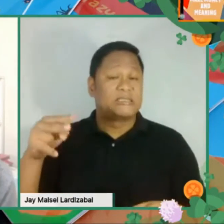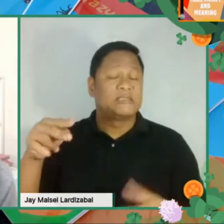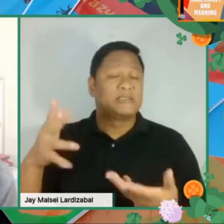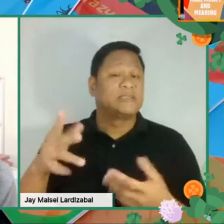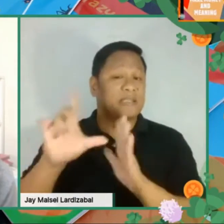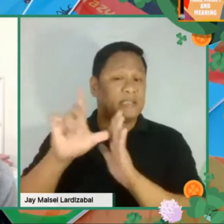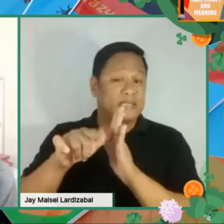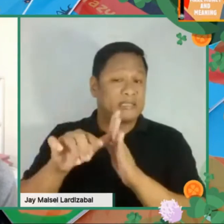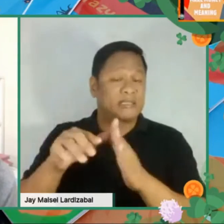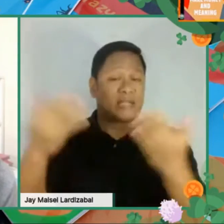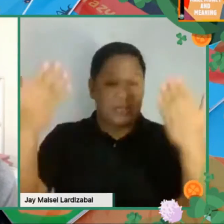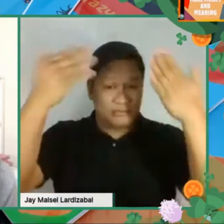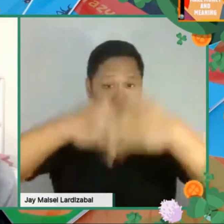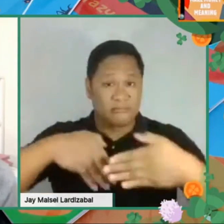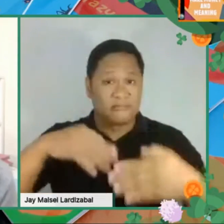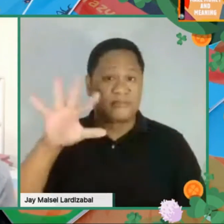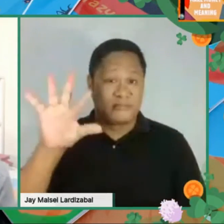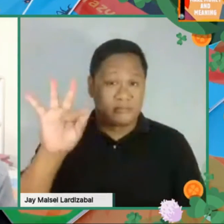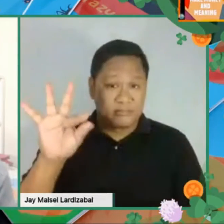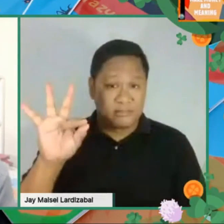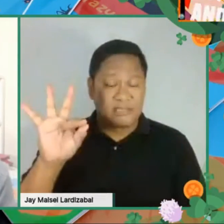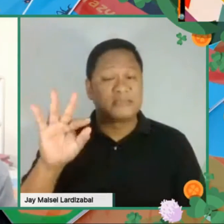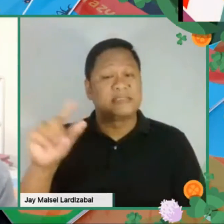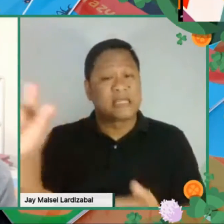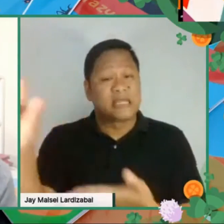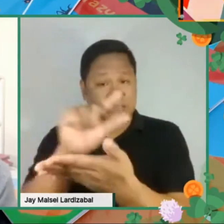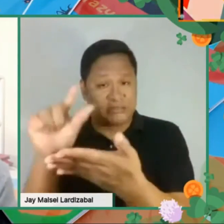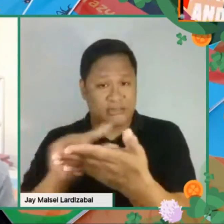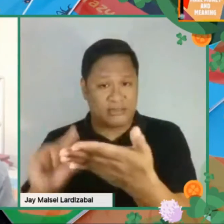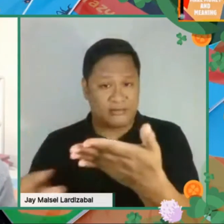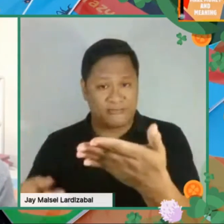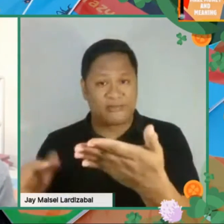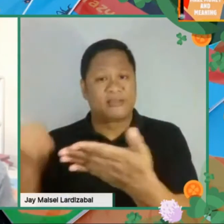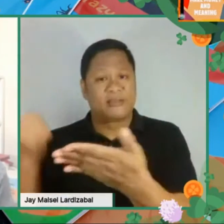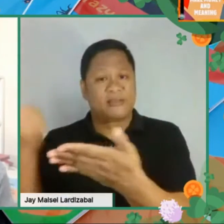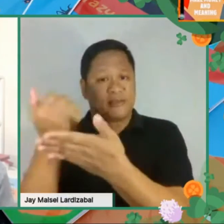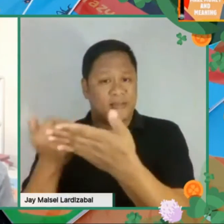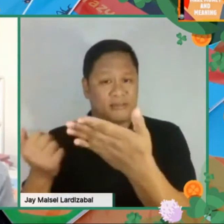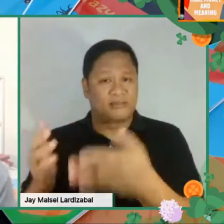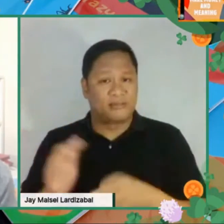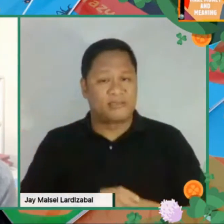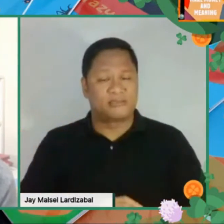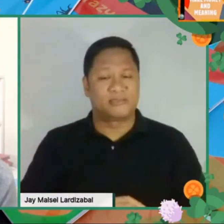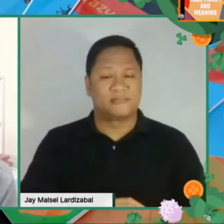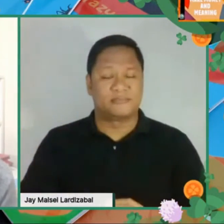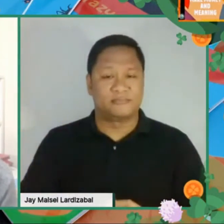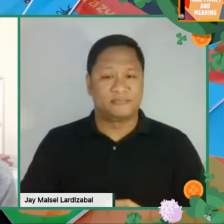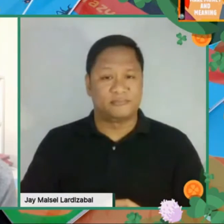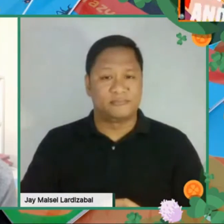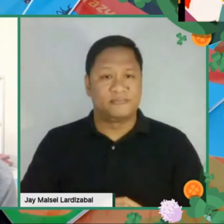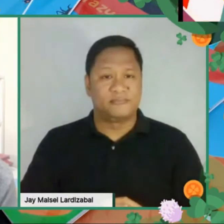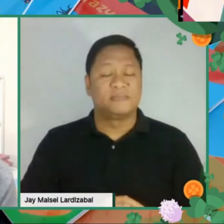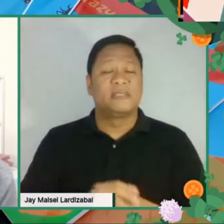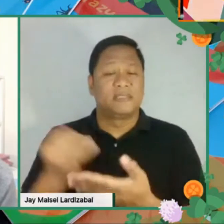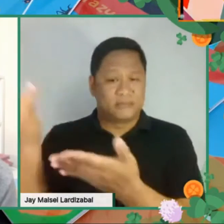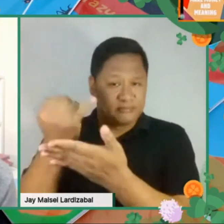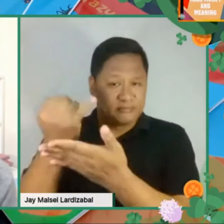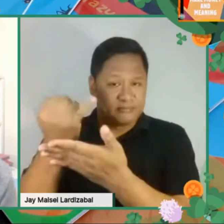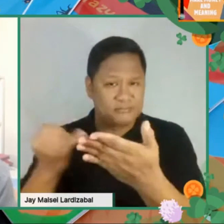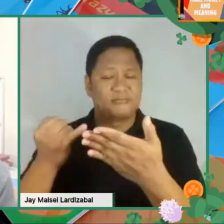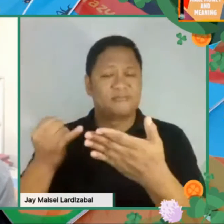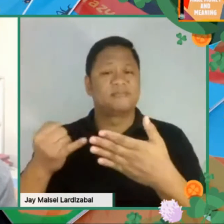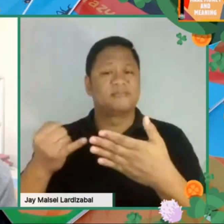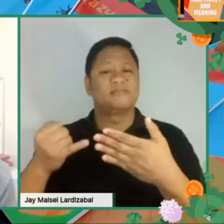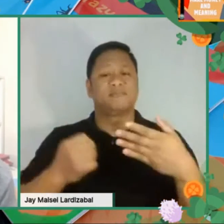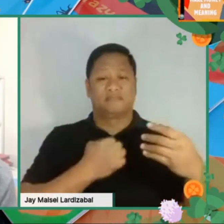9 o'clock is a Mm. graphic artist. Okay. Yes. She designs T-shirts, but